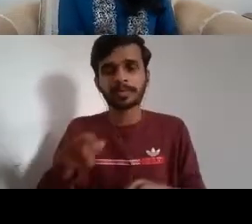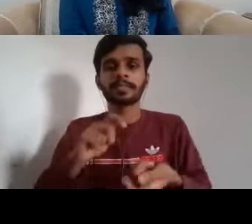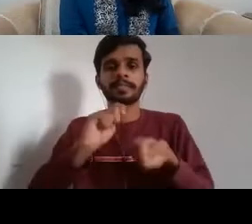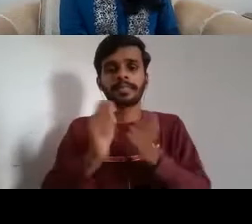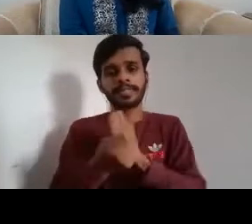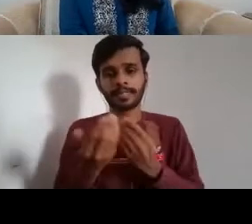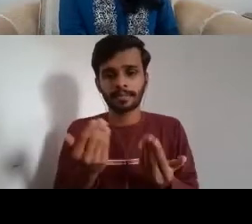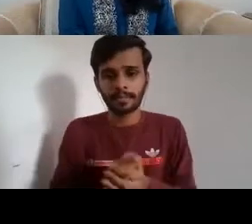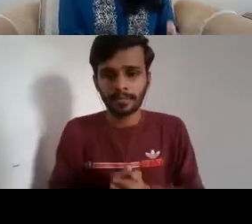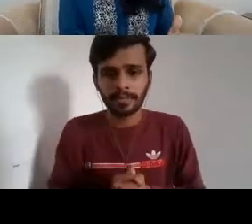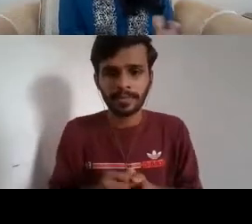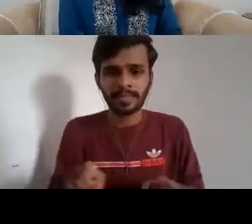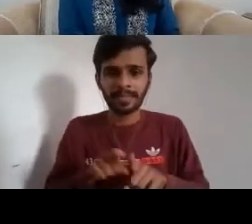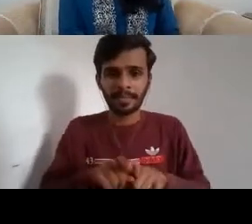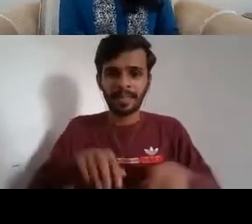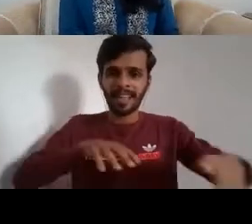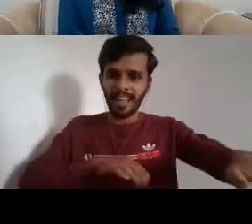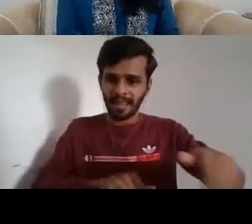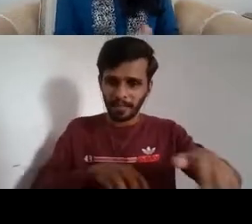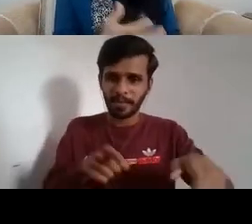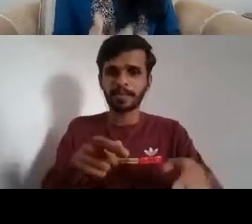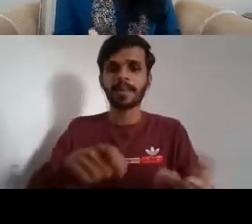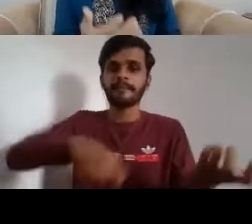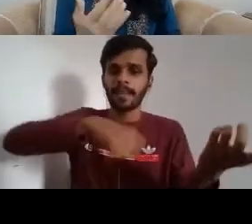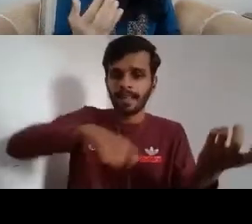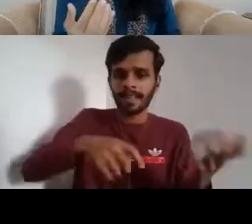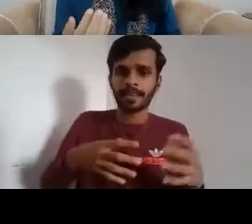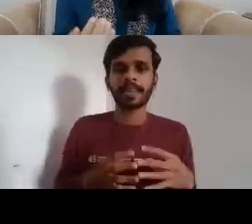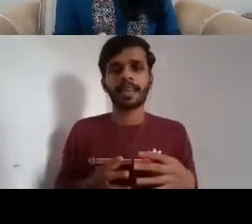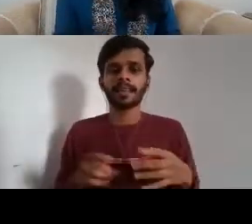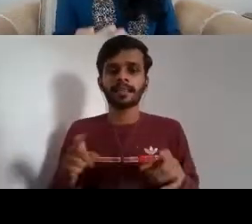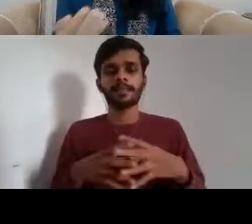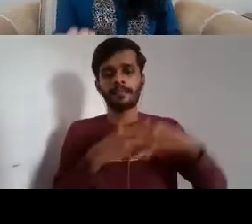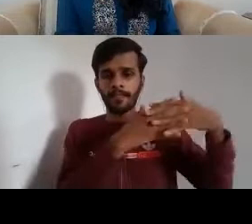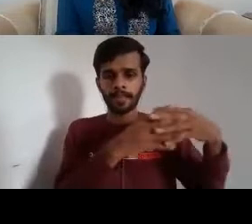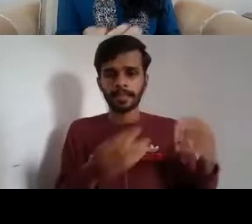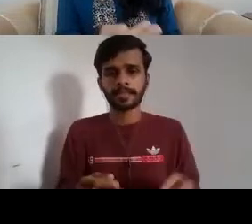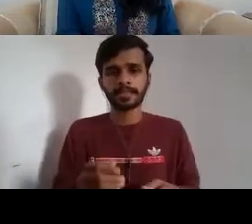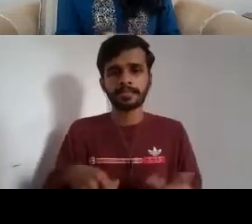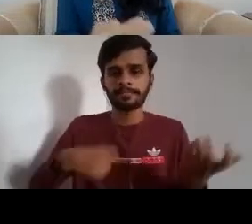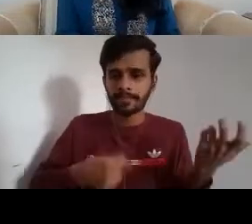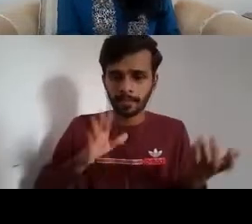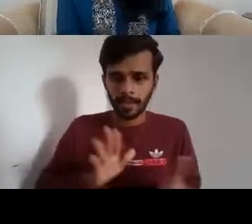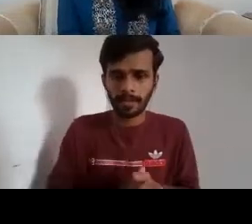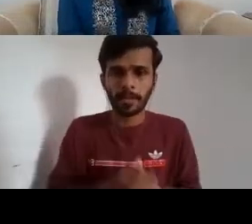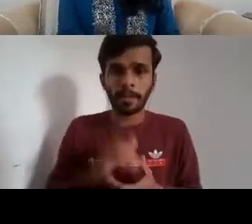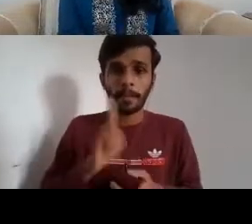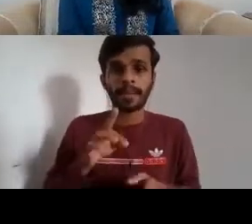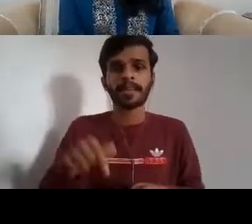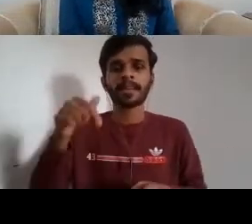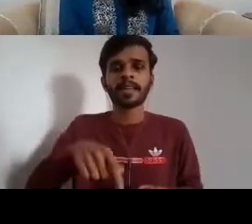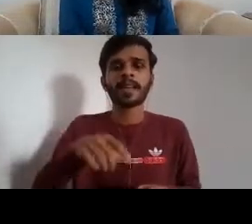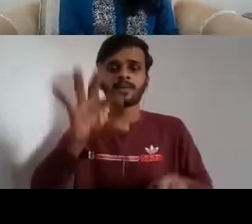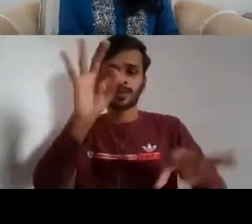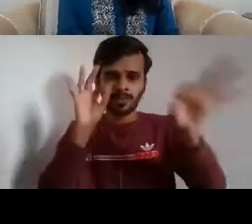Harmonium and violin, originally Western instruments, were it has become an indispensable part of